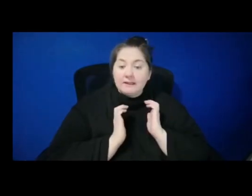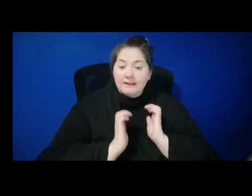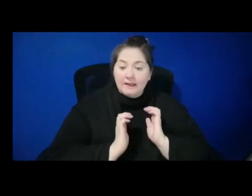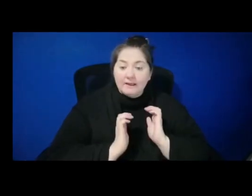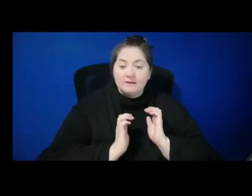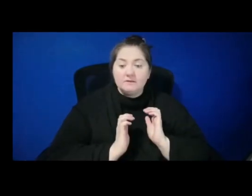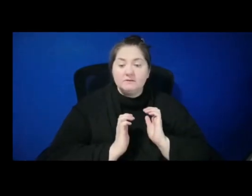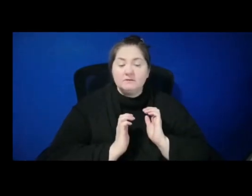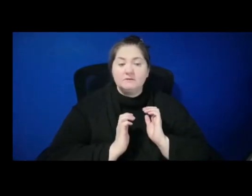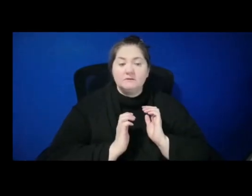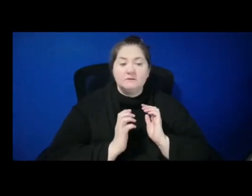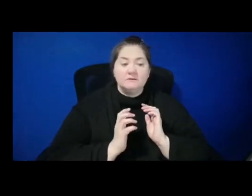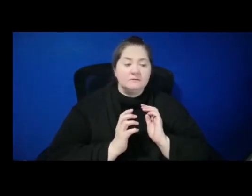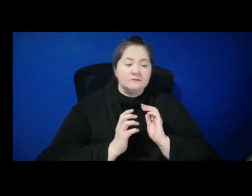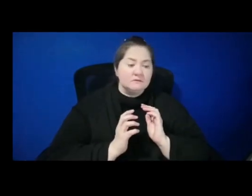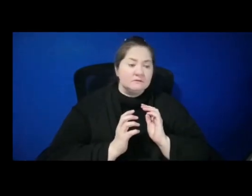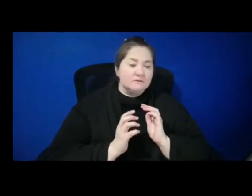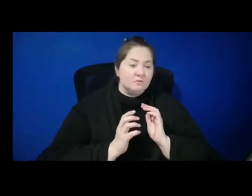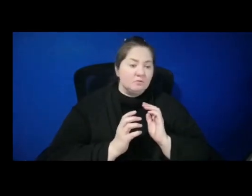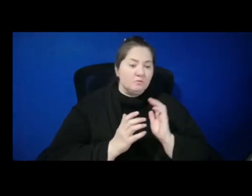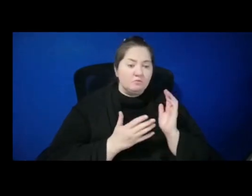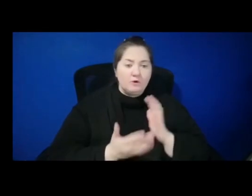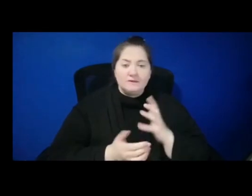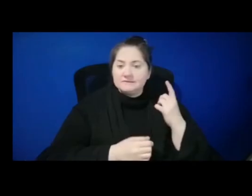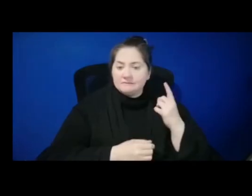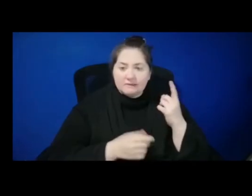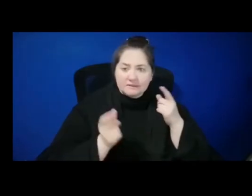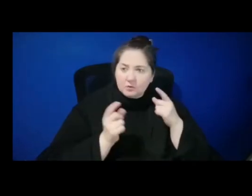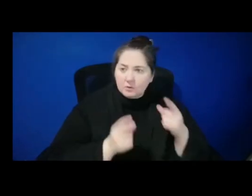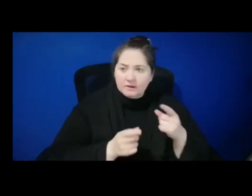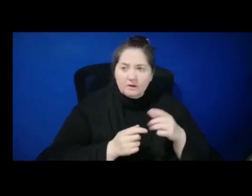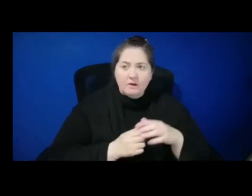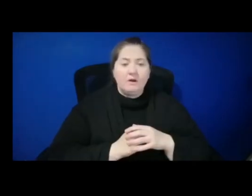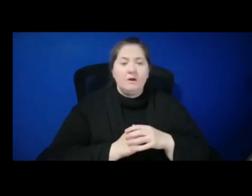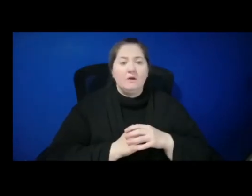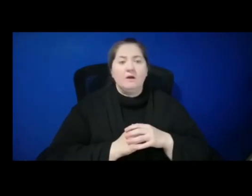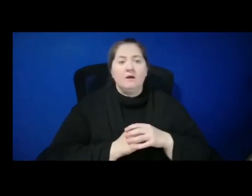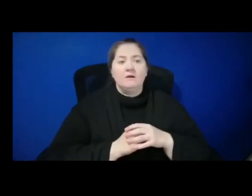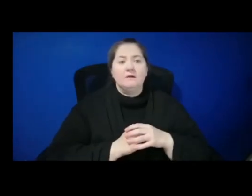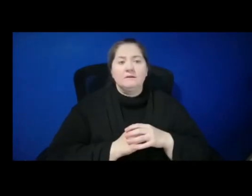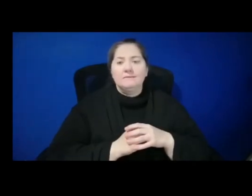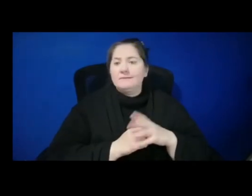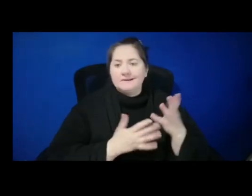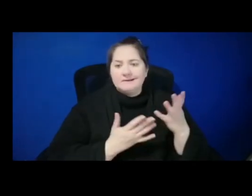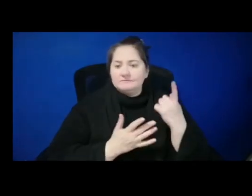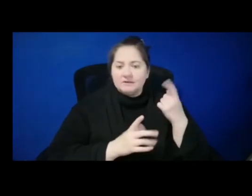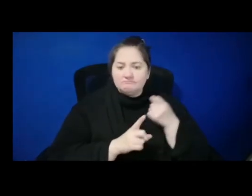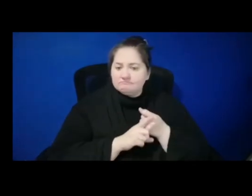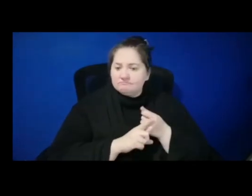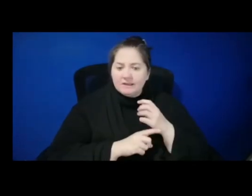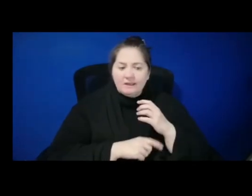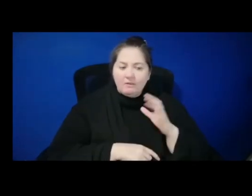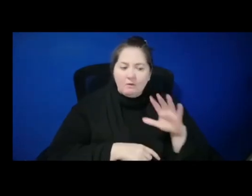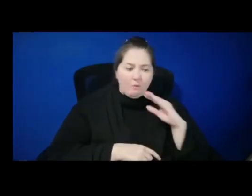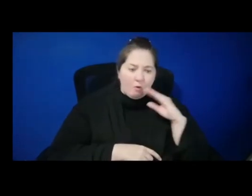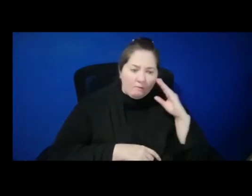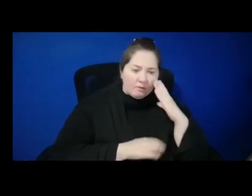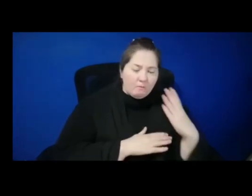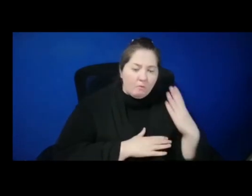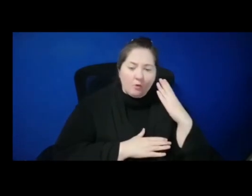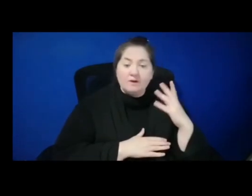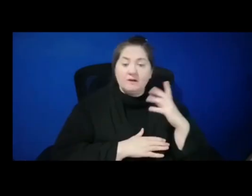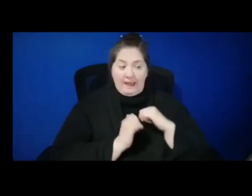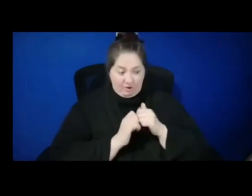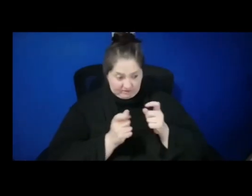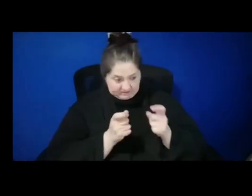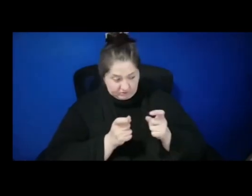have brought in, something that's going on at their house that morning, how to deal with that. I watched Rachel